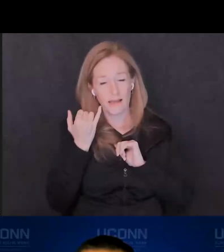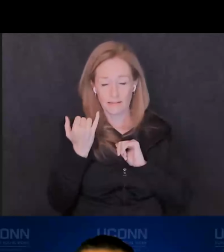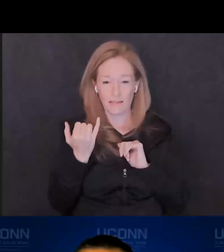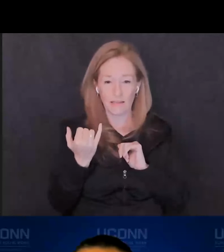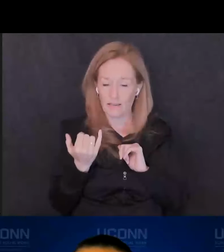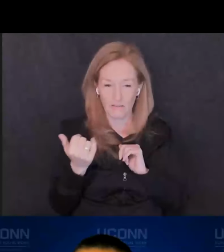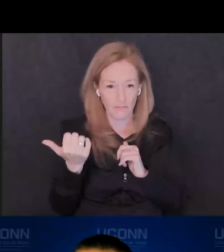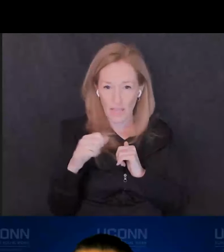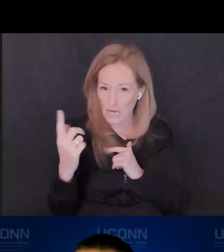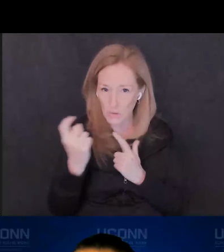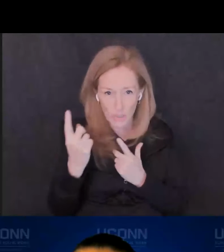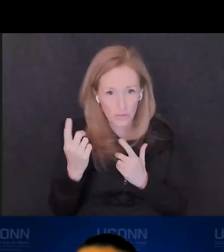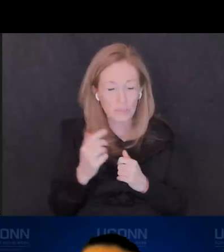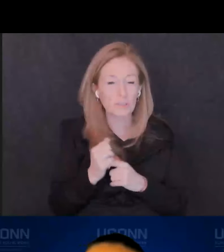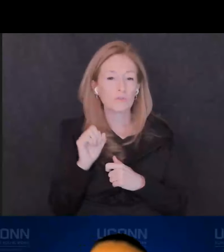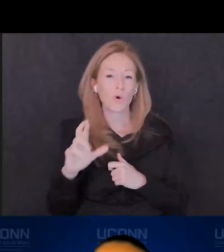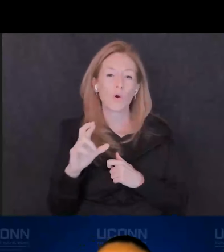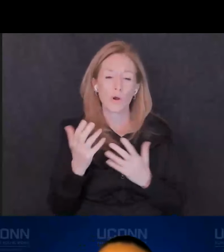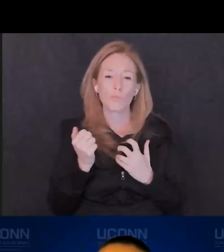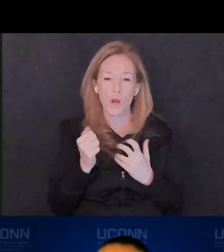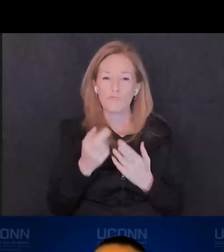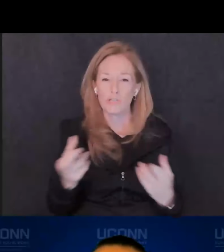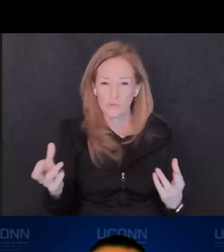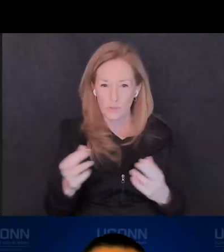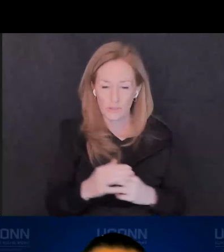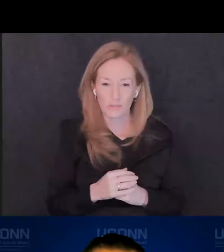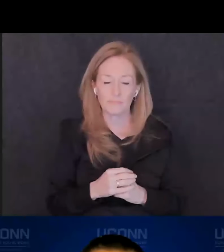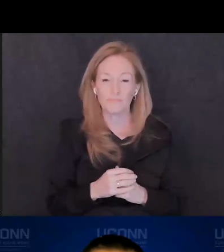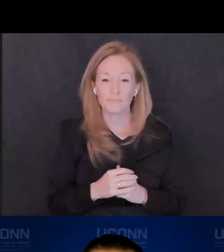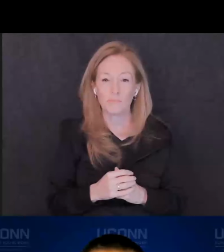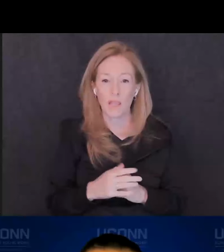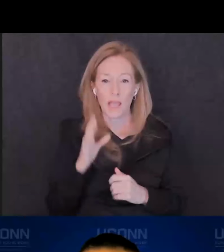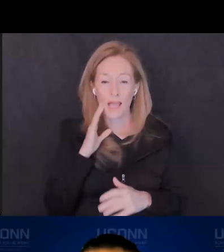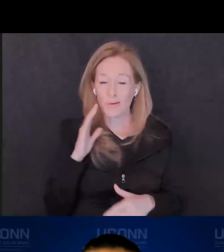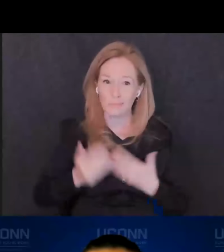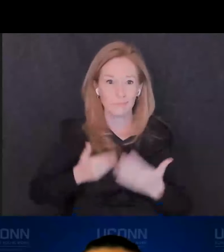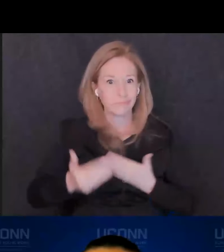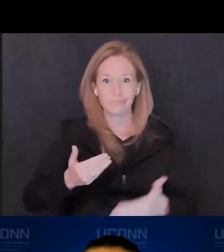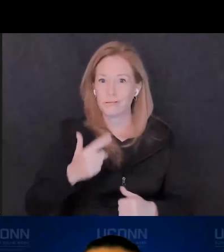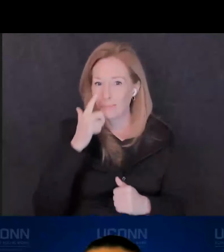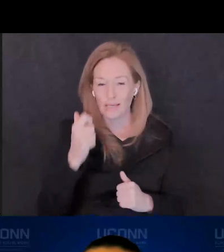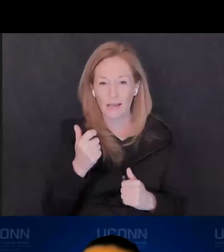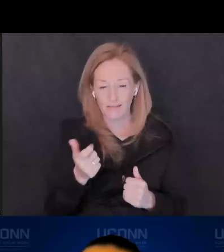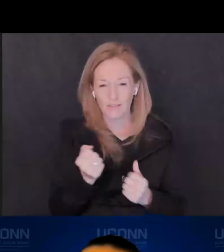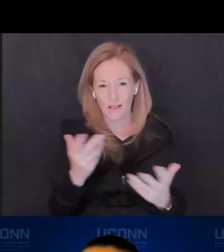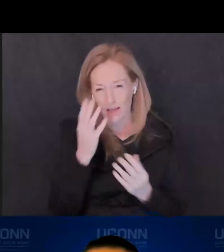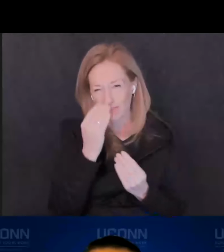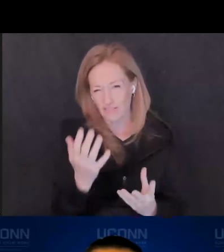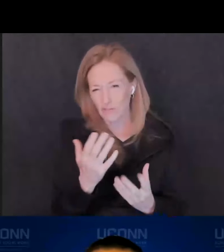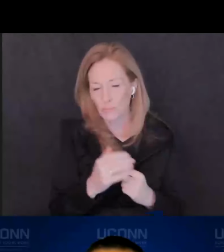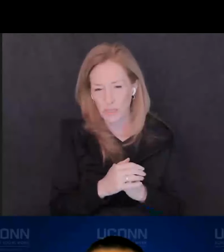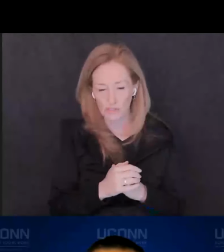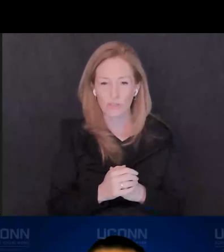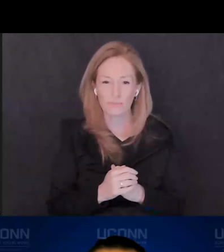have questions, want to be connected to resources, I'll move pretty swiftly because we do have a lot to cover. So next